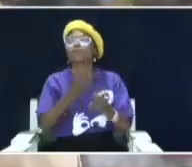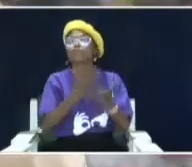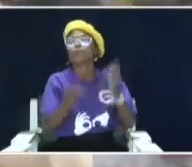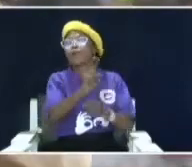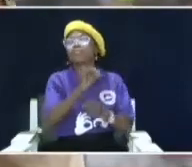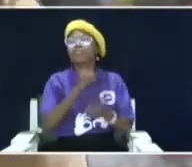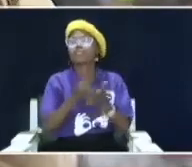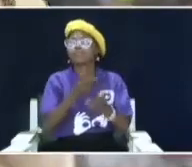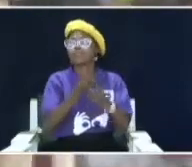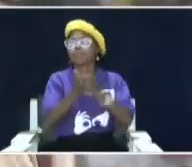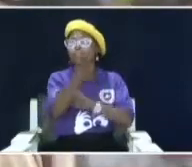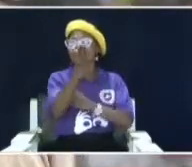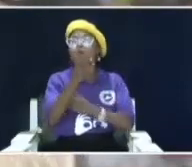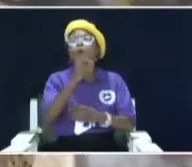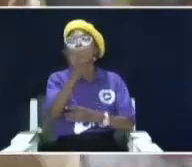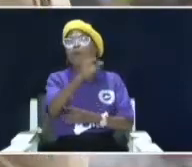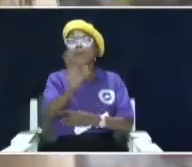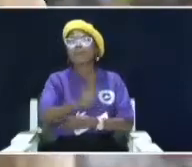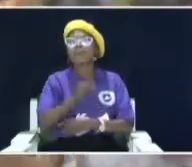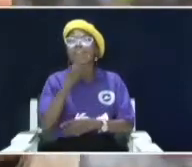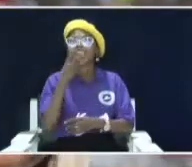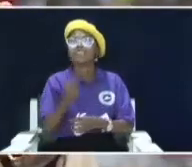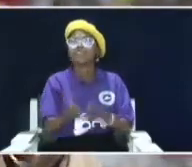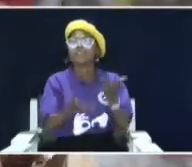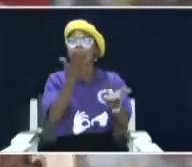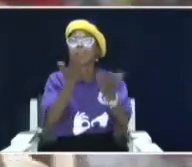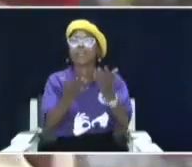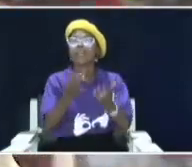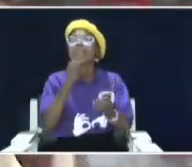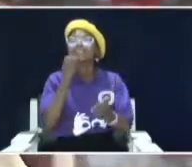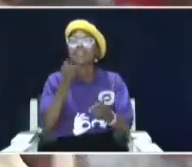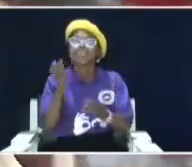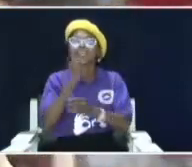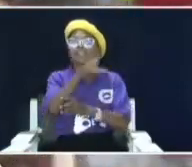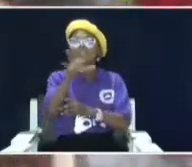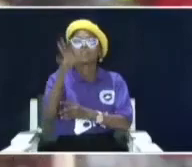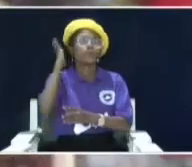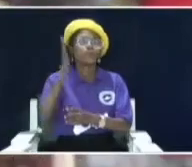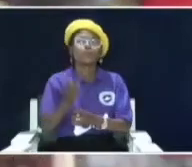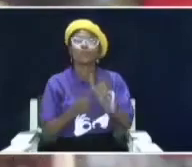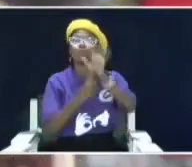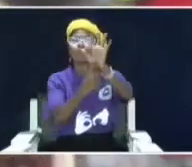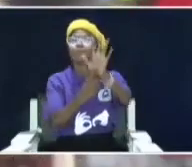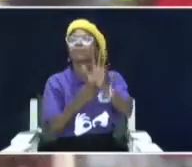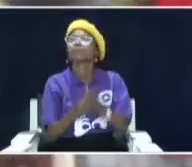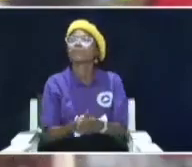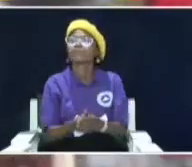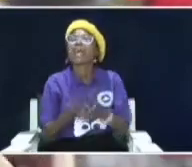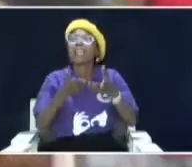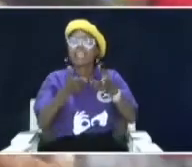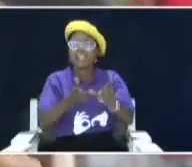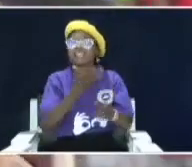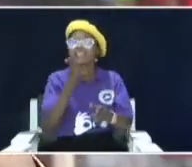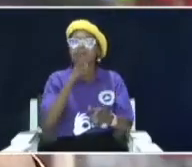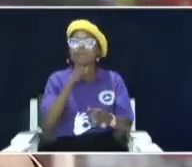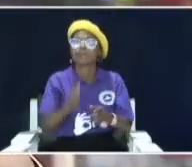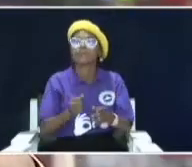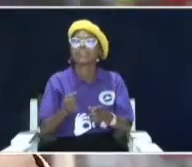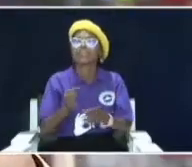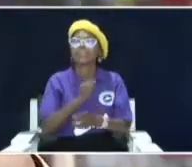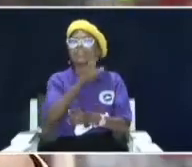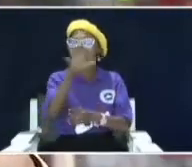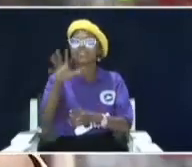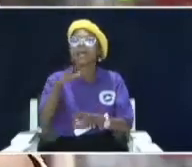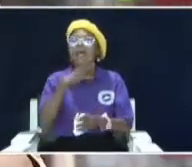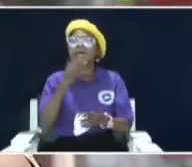light is, wherever the fire is, light will come forth. Let there be light, and there was light.